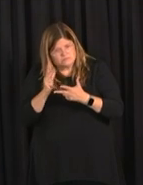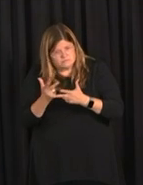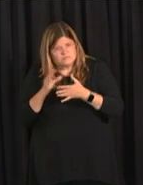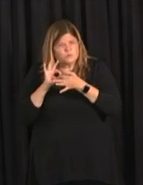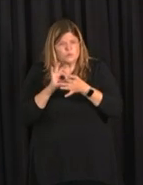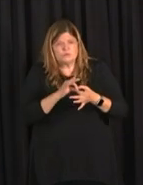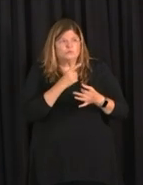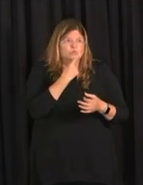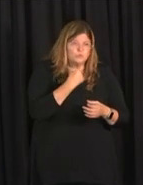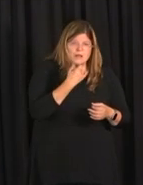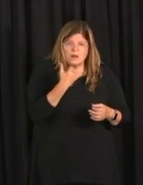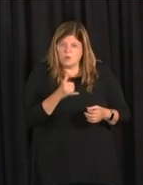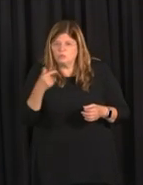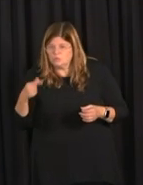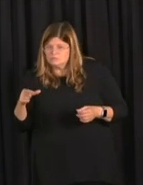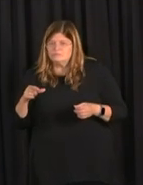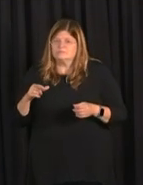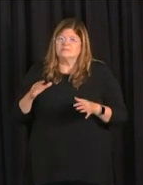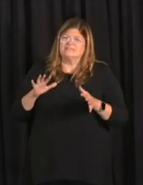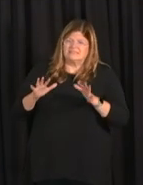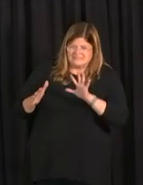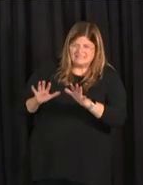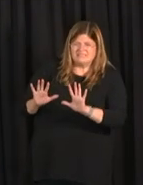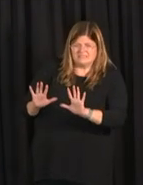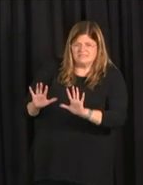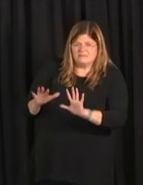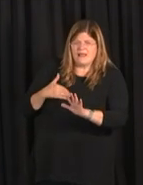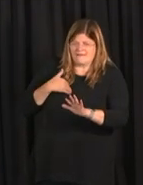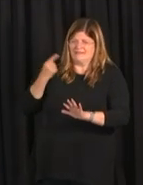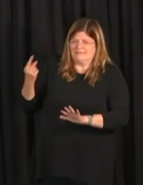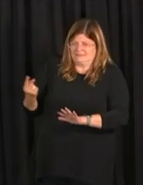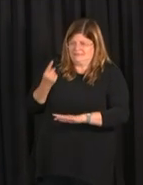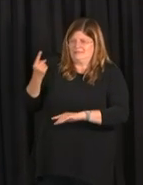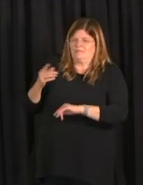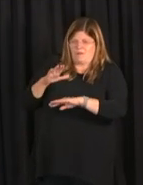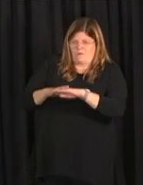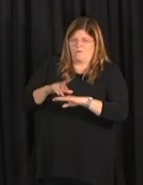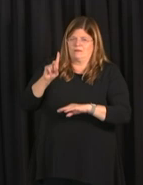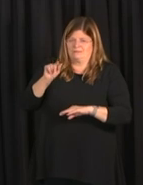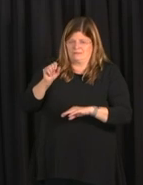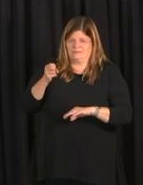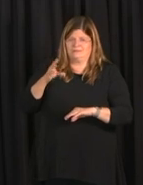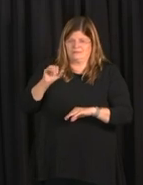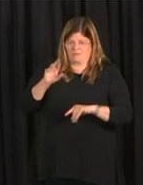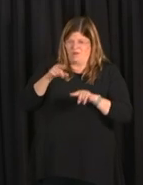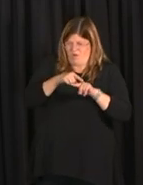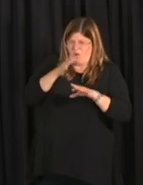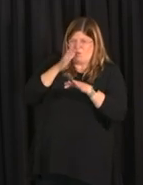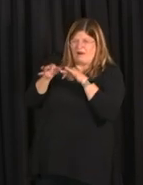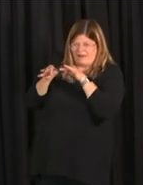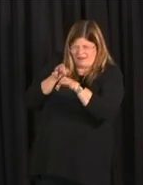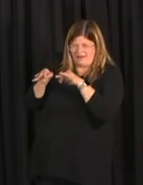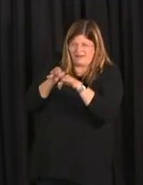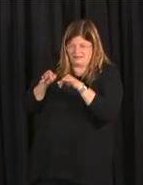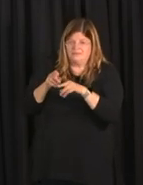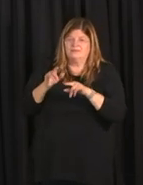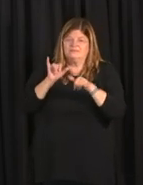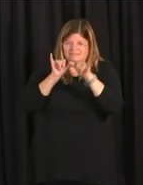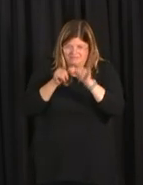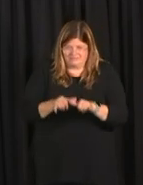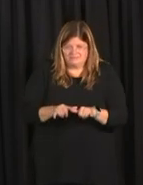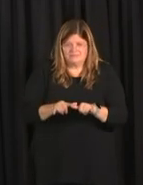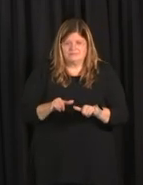red, green, and yellow, correct? So we have something on the dashboard that will say to you that the